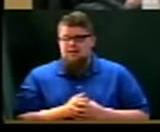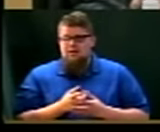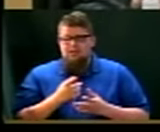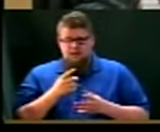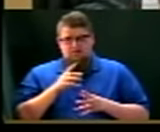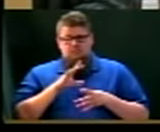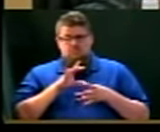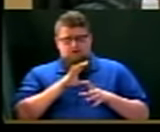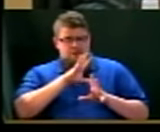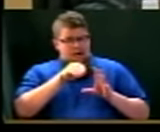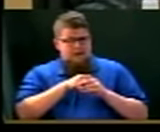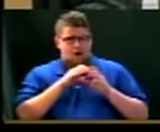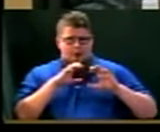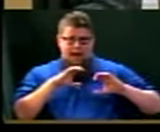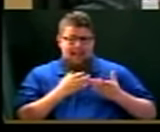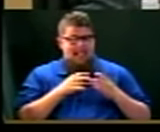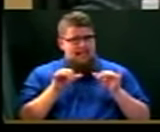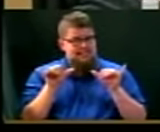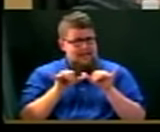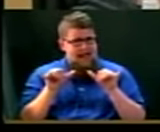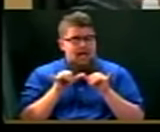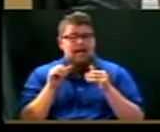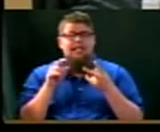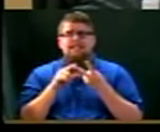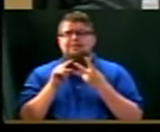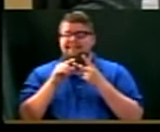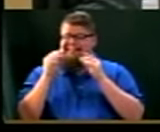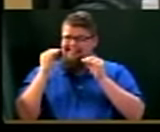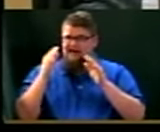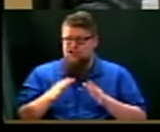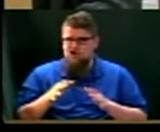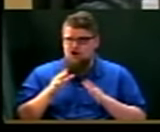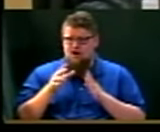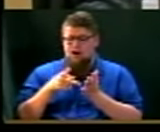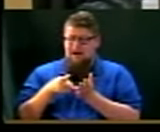regarding class size and teacher compensation.